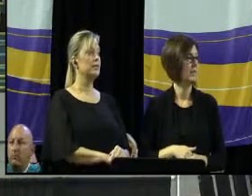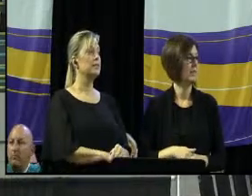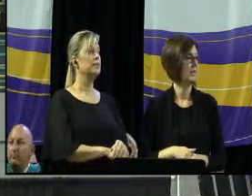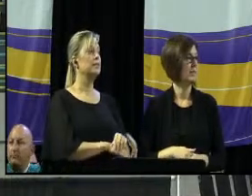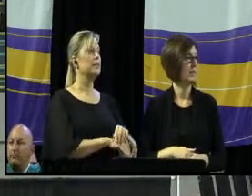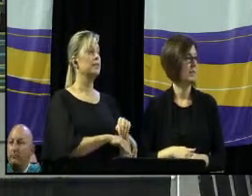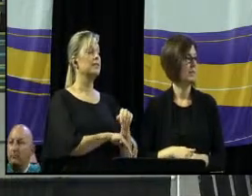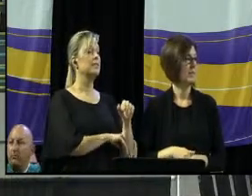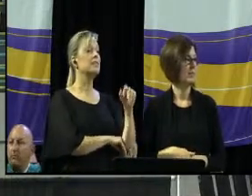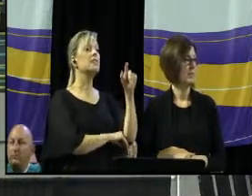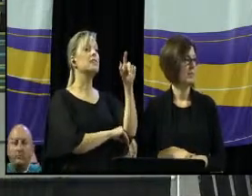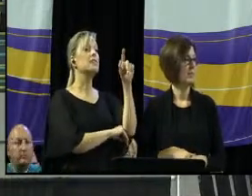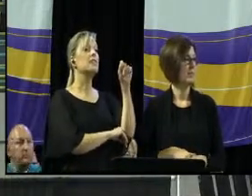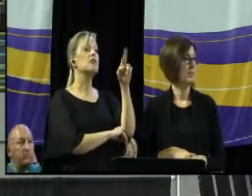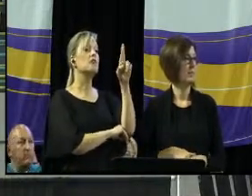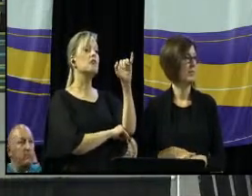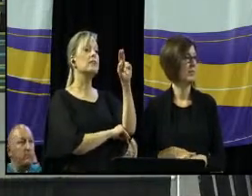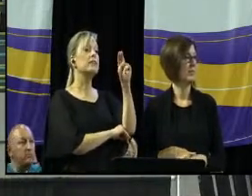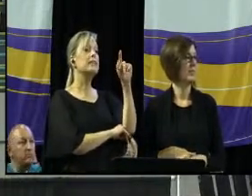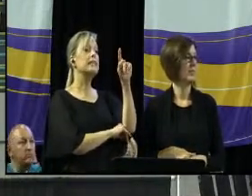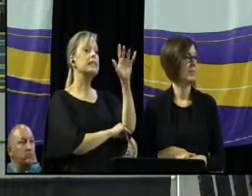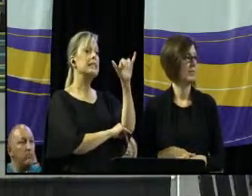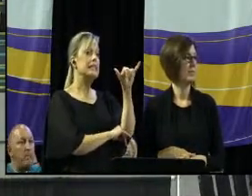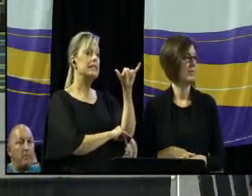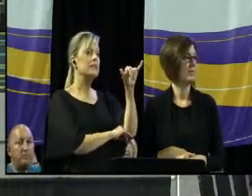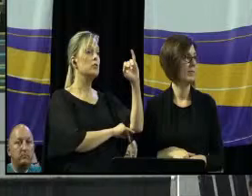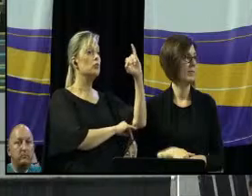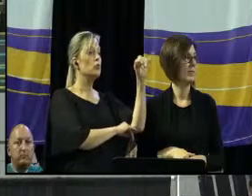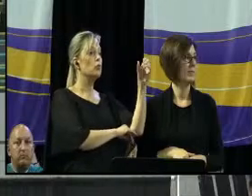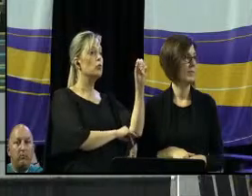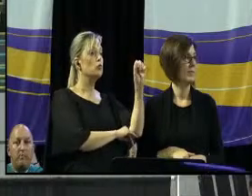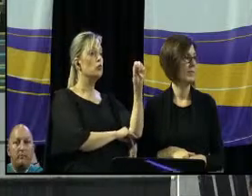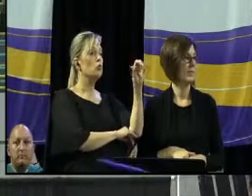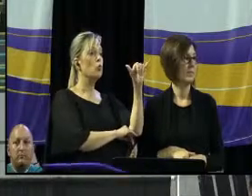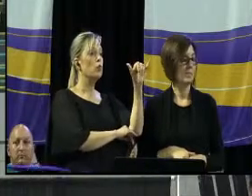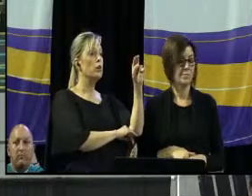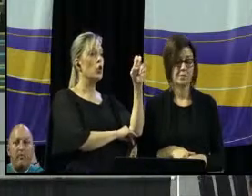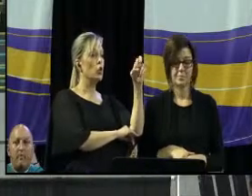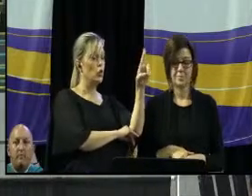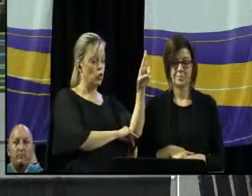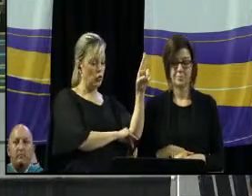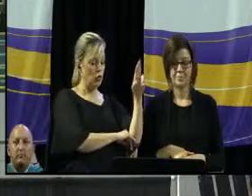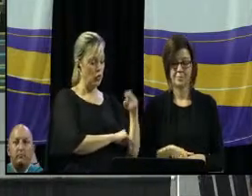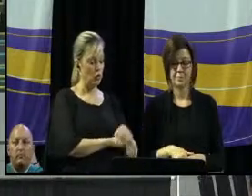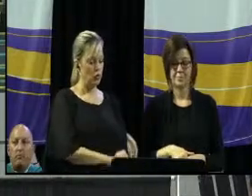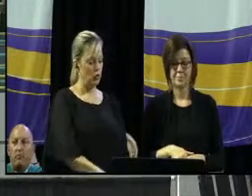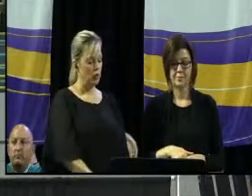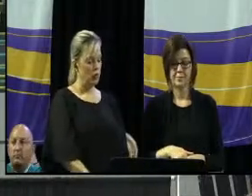Trinity Eugenia Joyner.